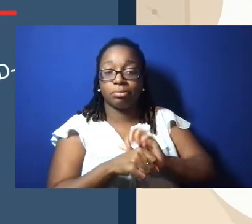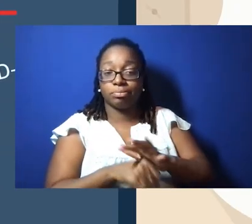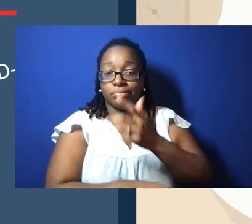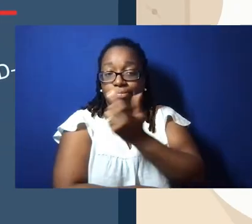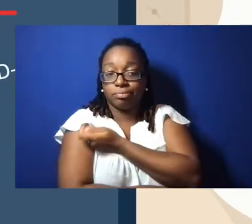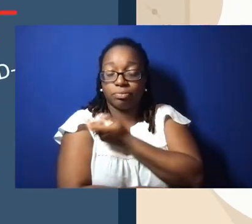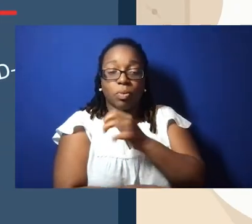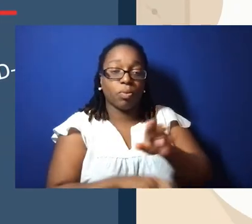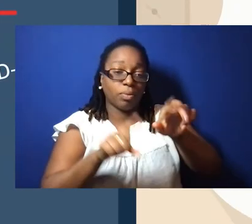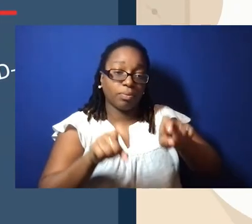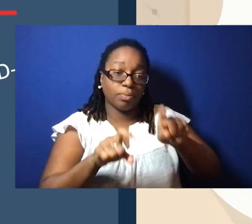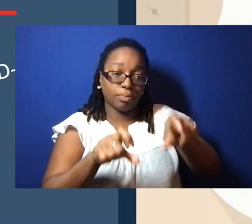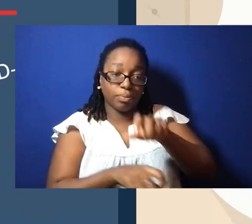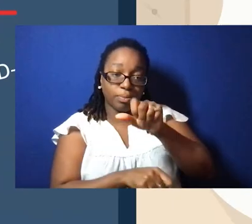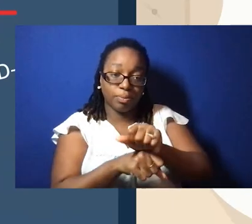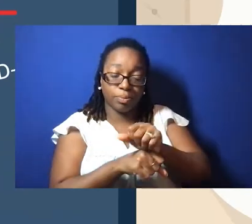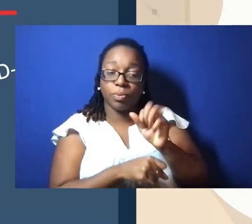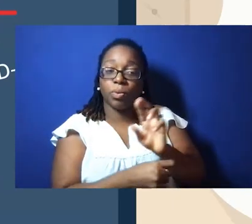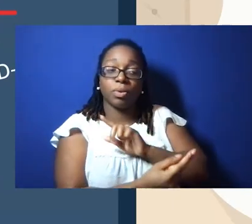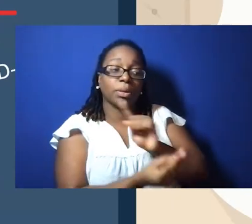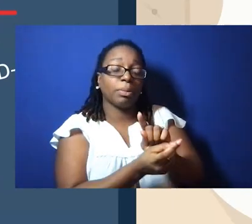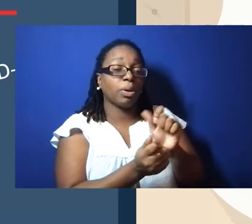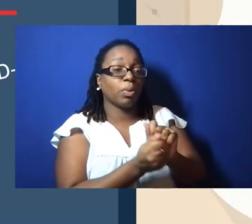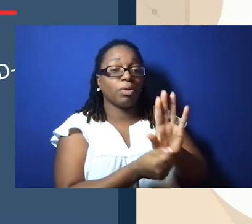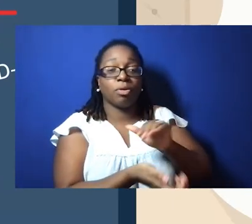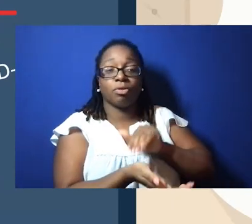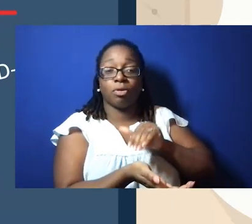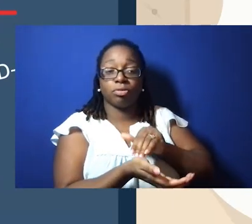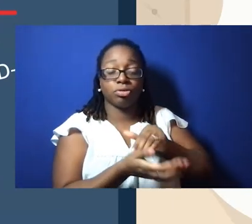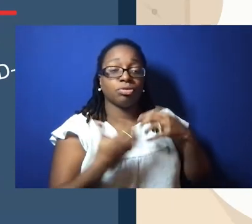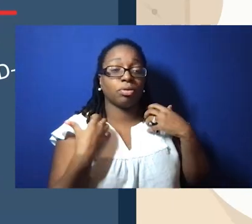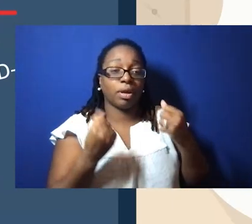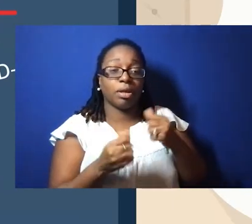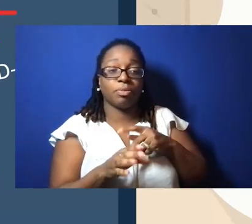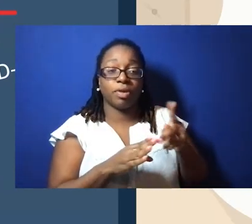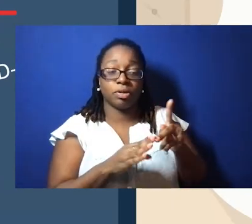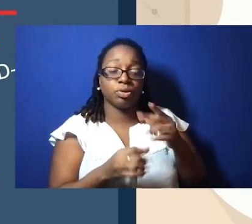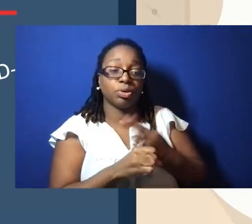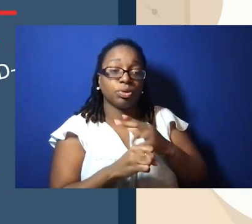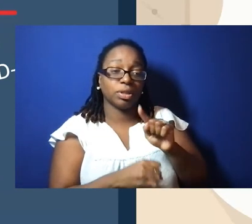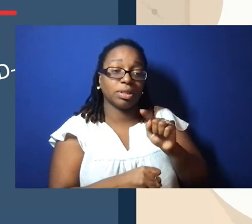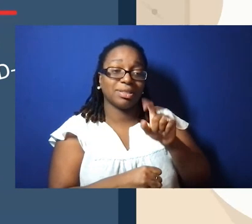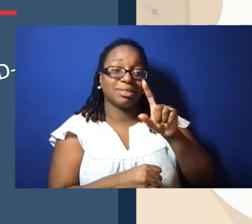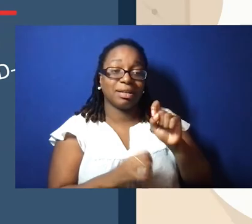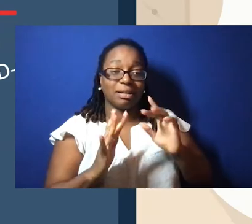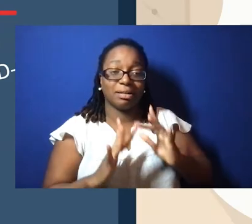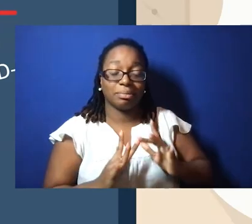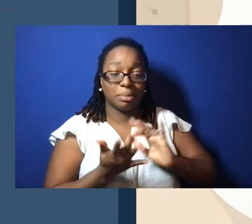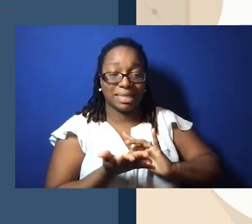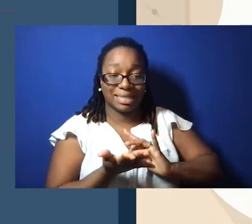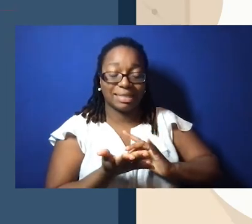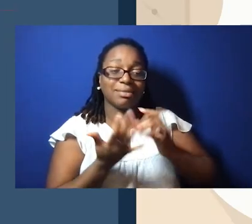COVID-19 vaccination or testing appointments, or meet with health professionals via telemedicine, all